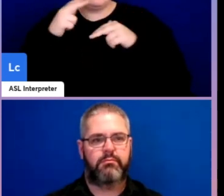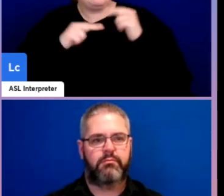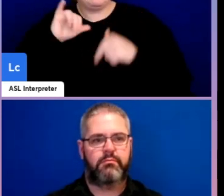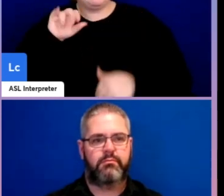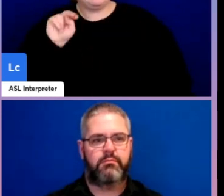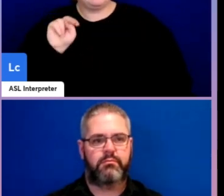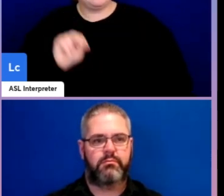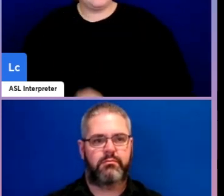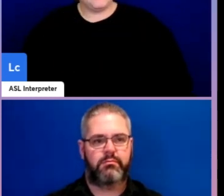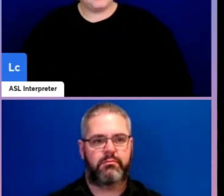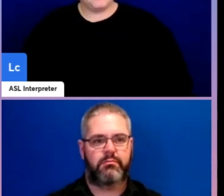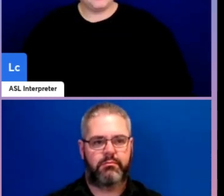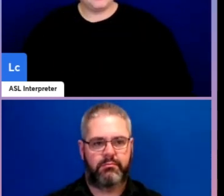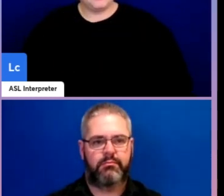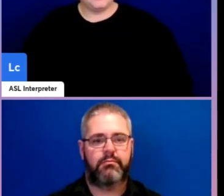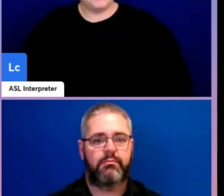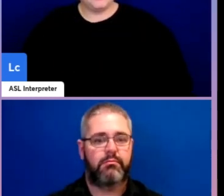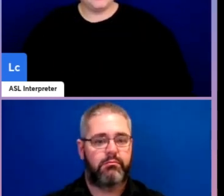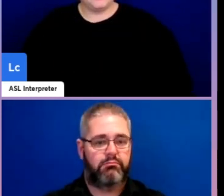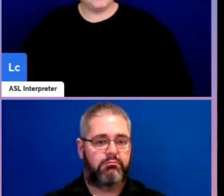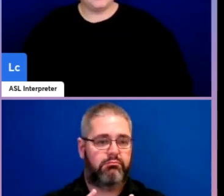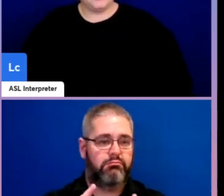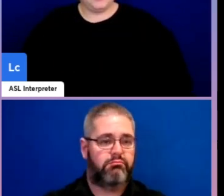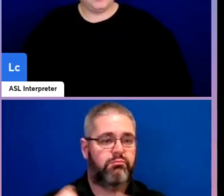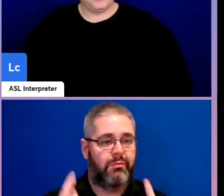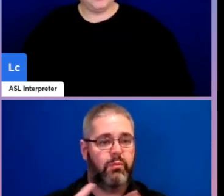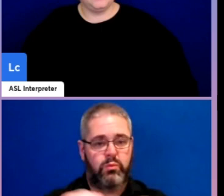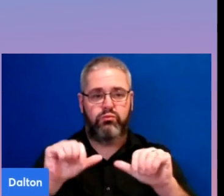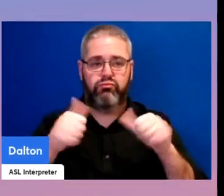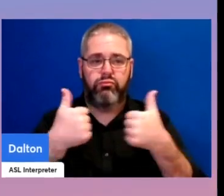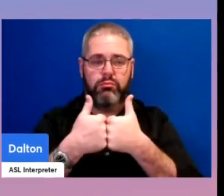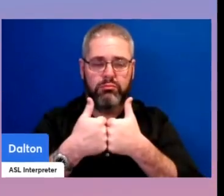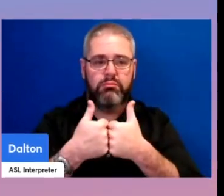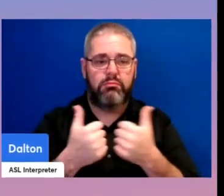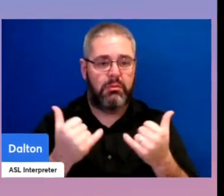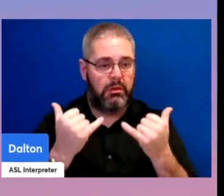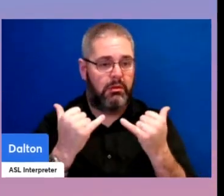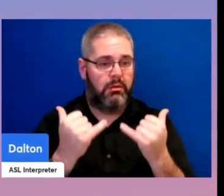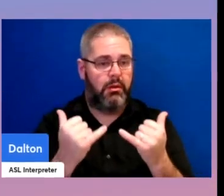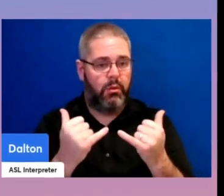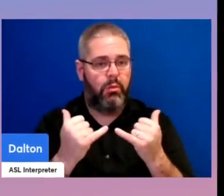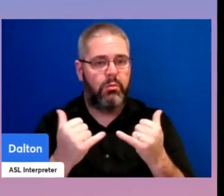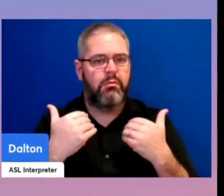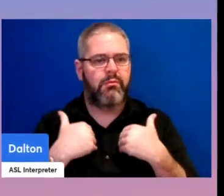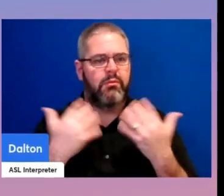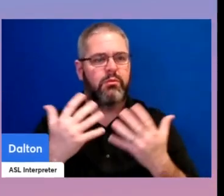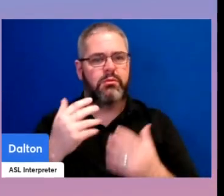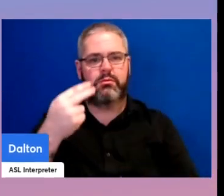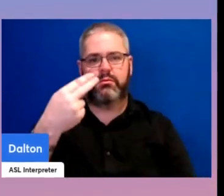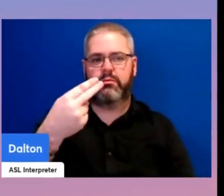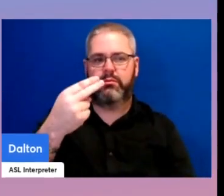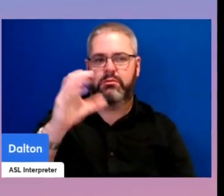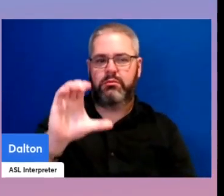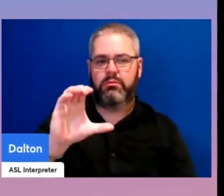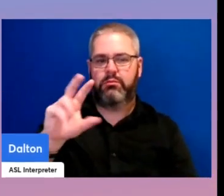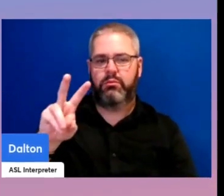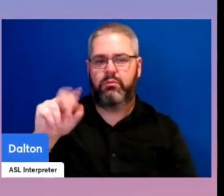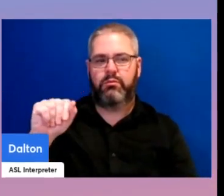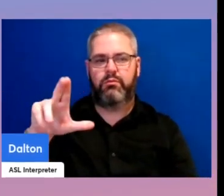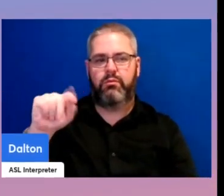in. But good so far, no challenges there. Now enters the HashiCorp Vault